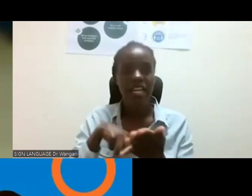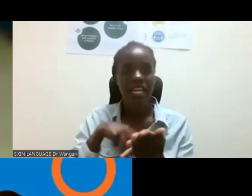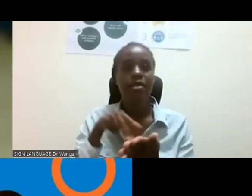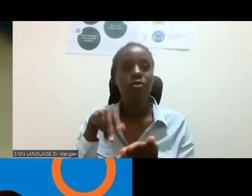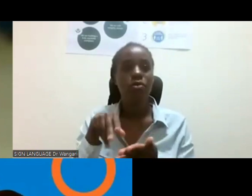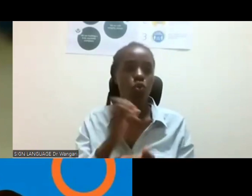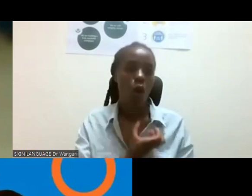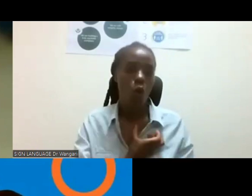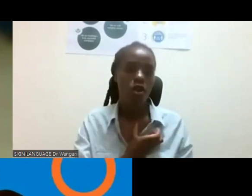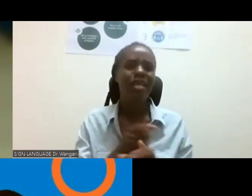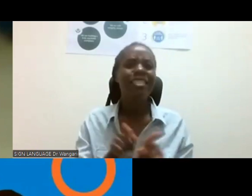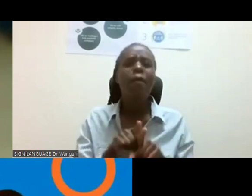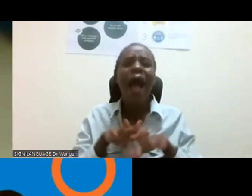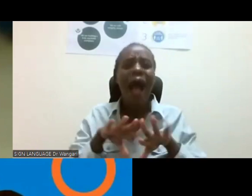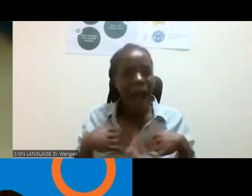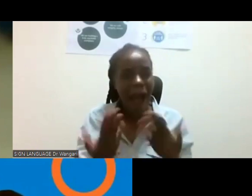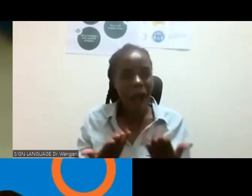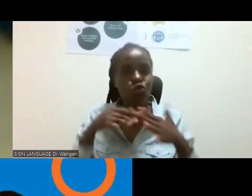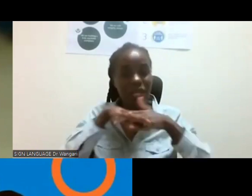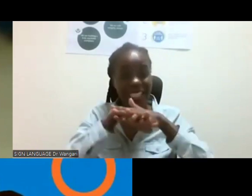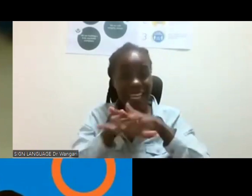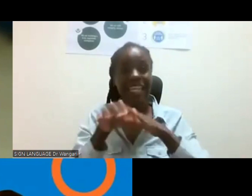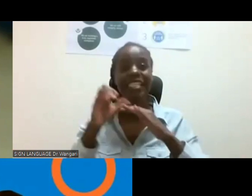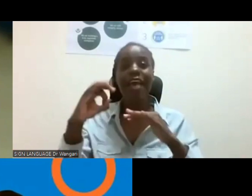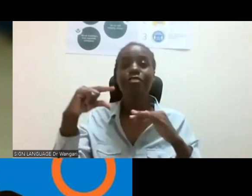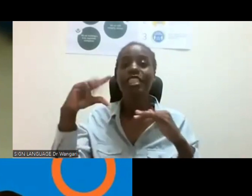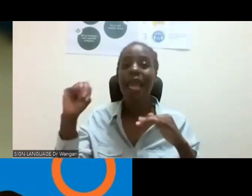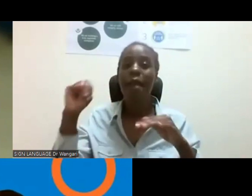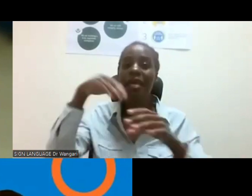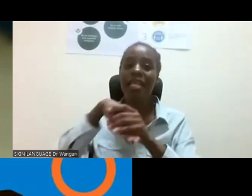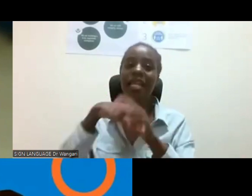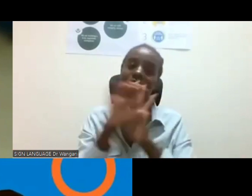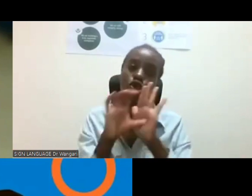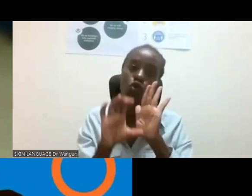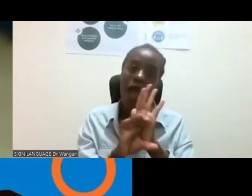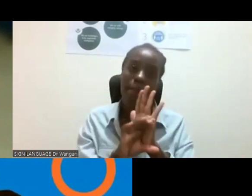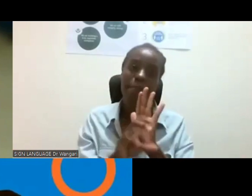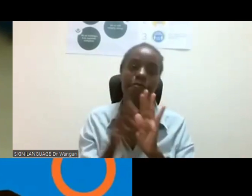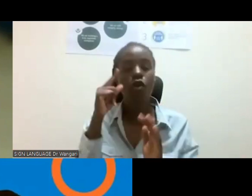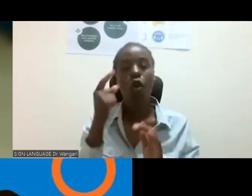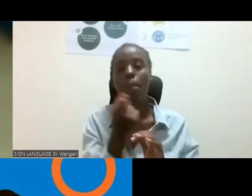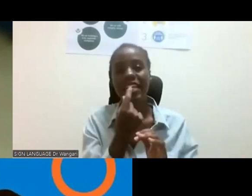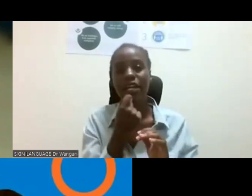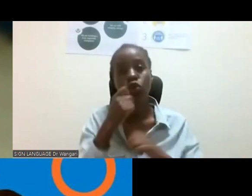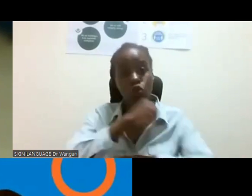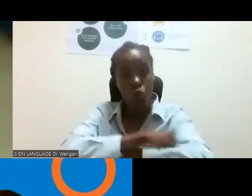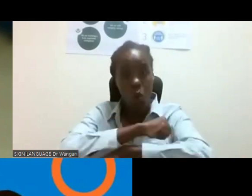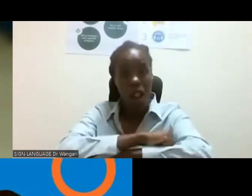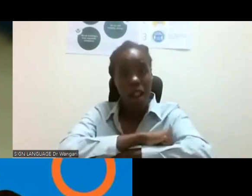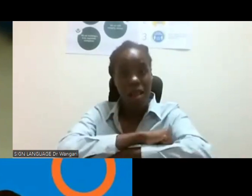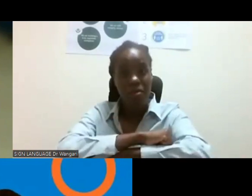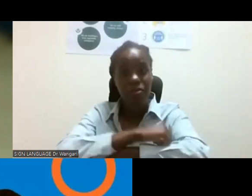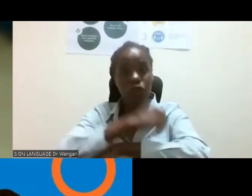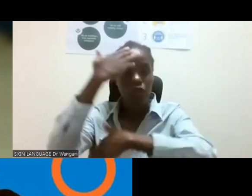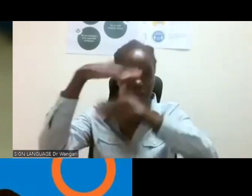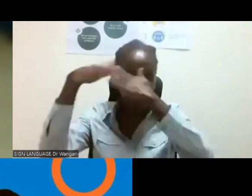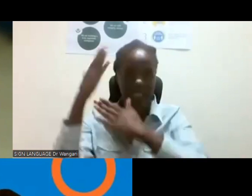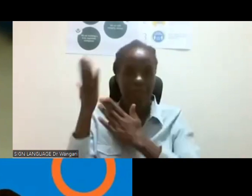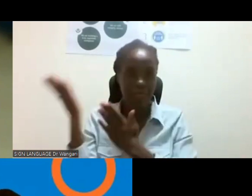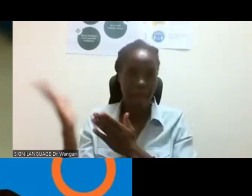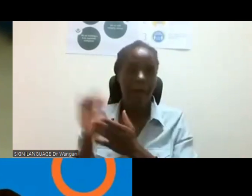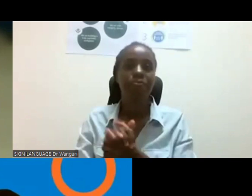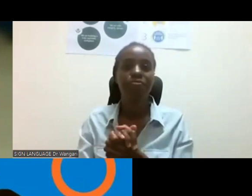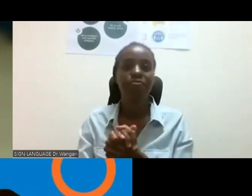content into the curricula of nurses and midwives. And this is a step-by-step guide. It's not giving the content. We refer to the